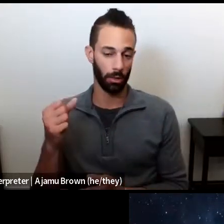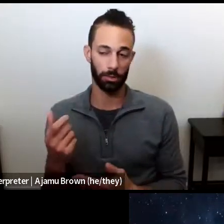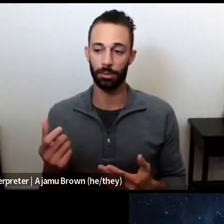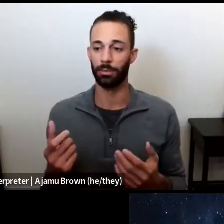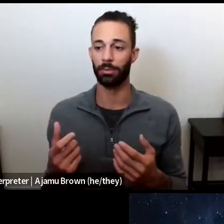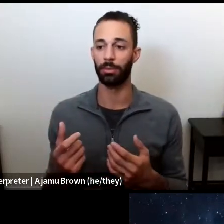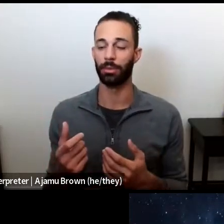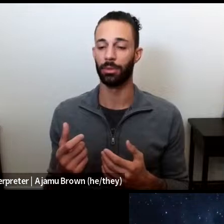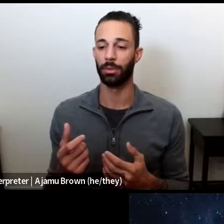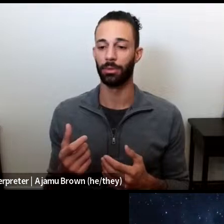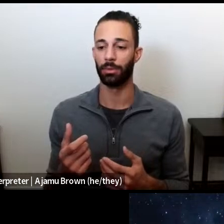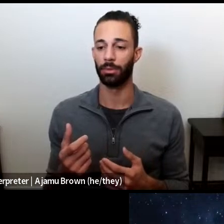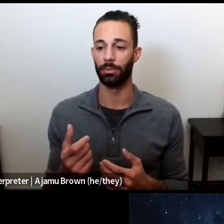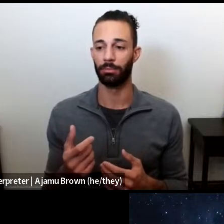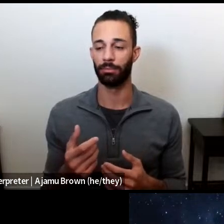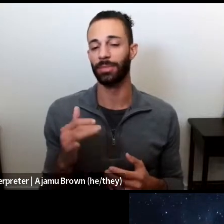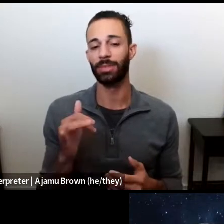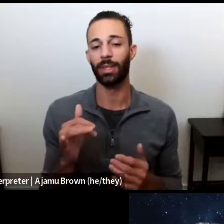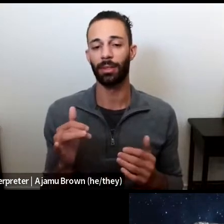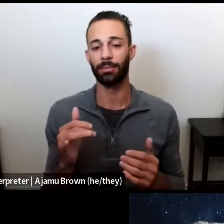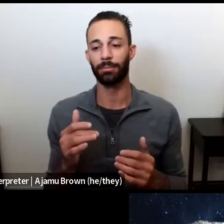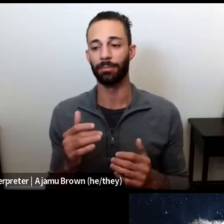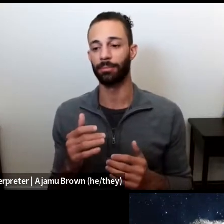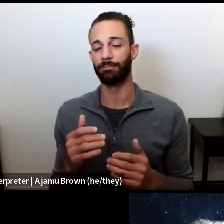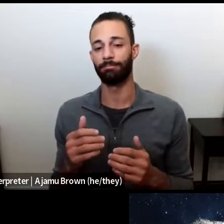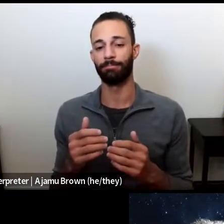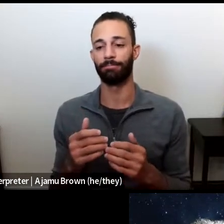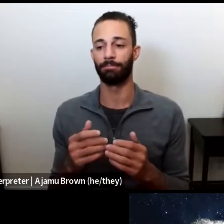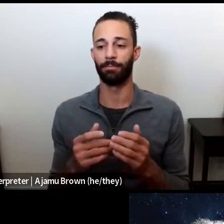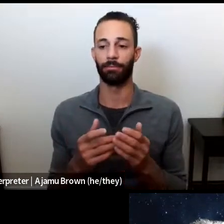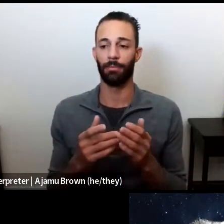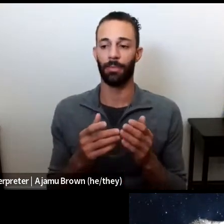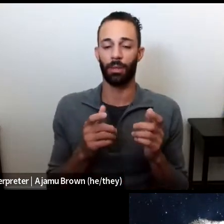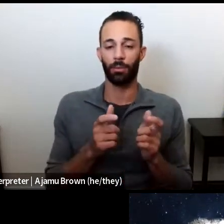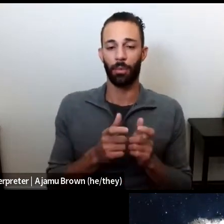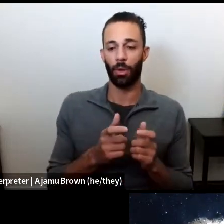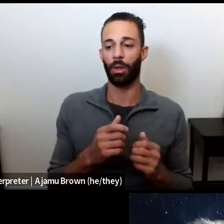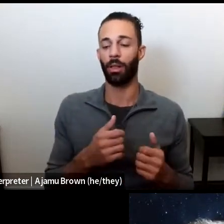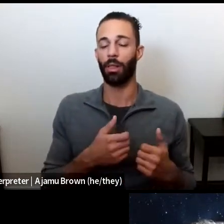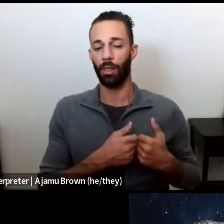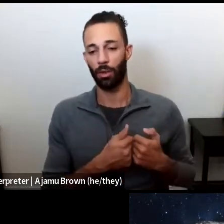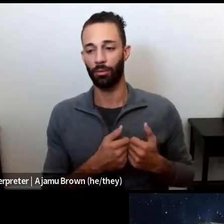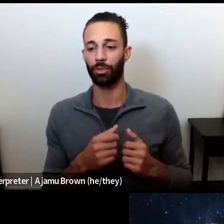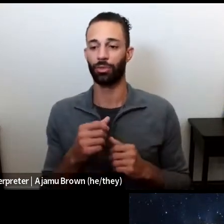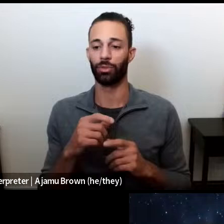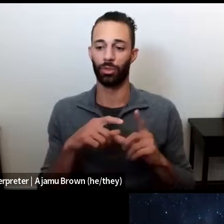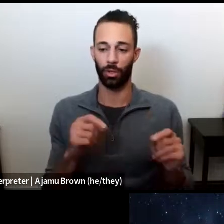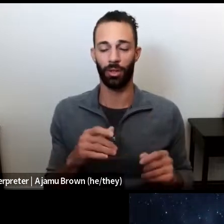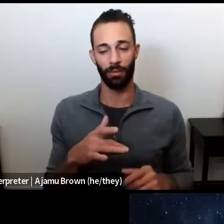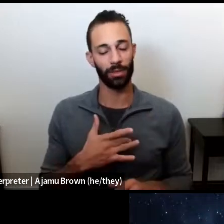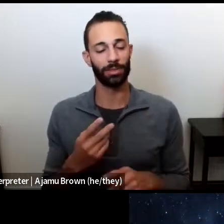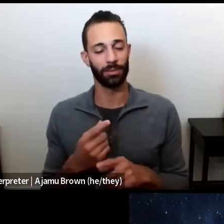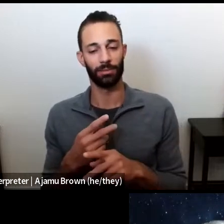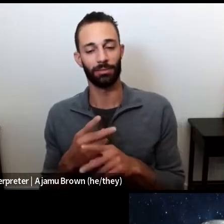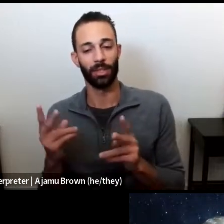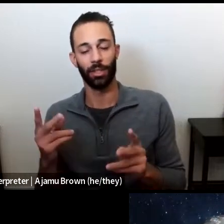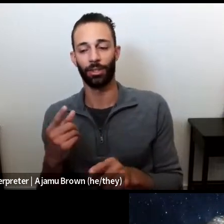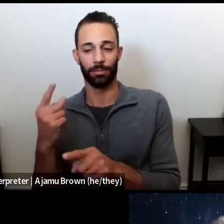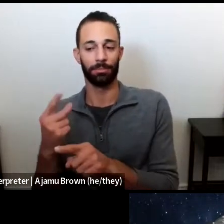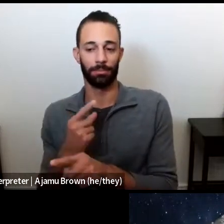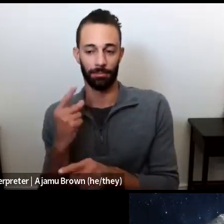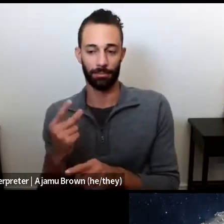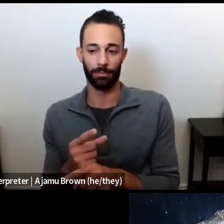the minor lovers card in a way, right? Which is feels very appropriate. Sweet,